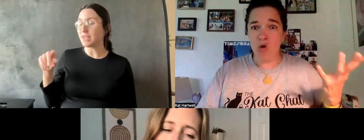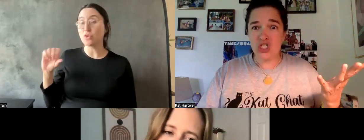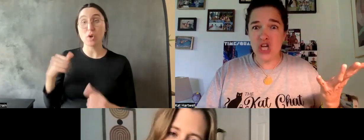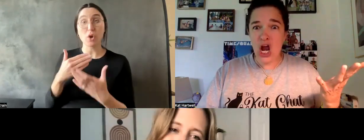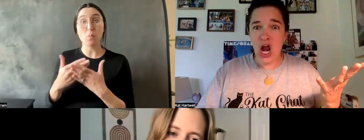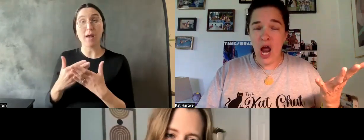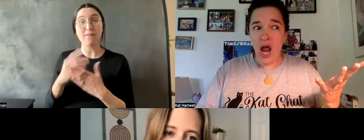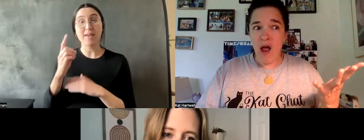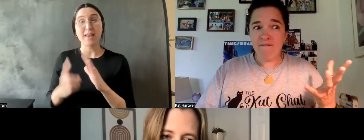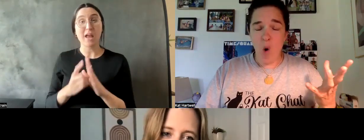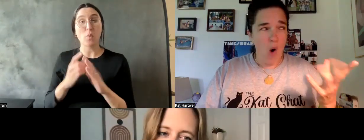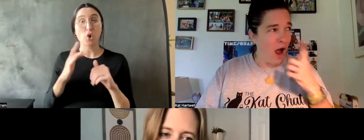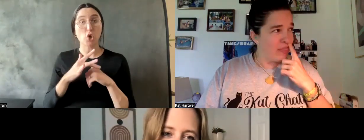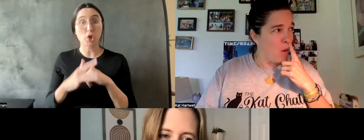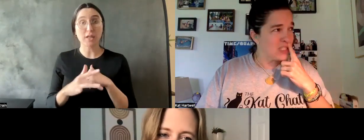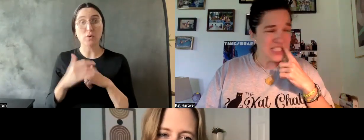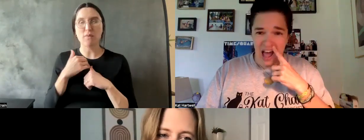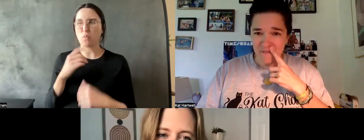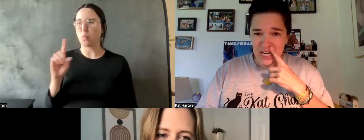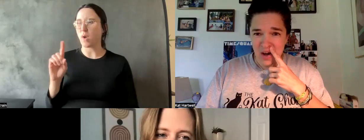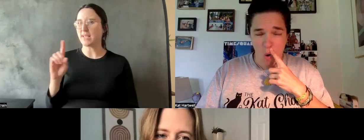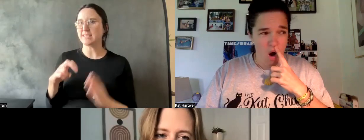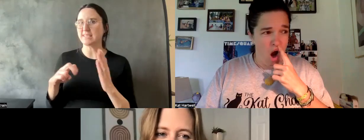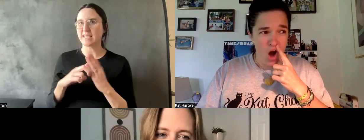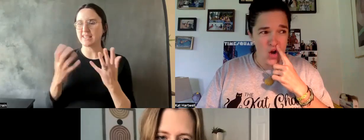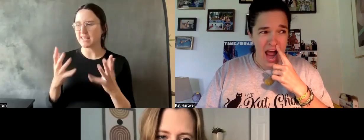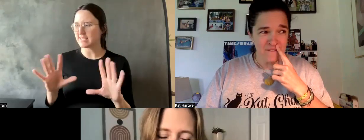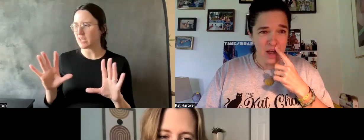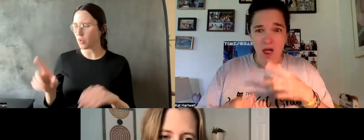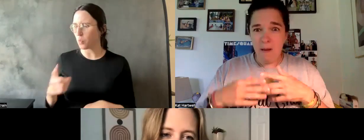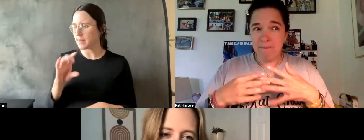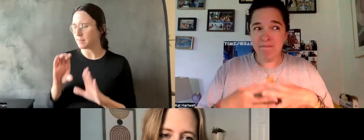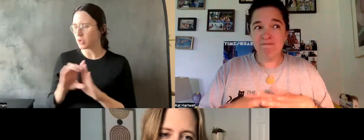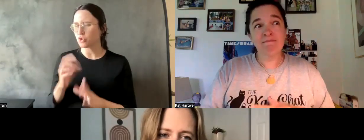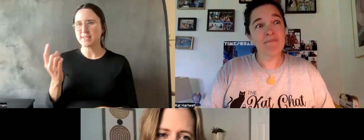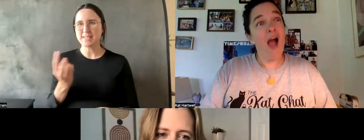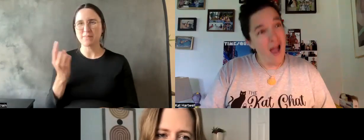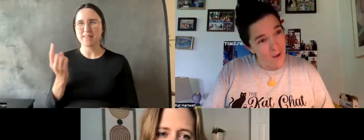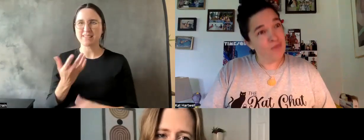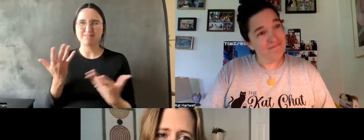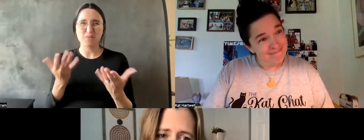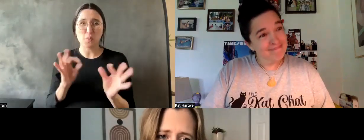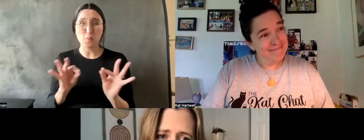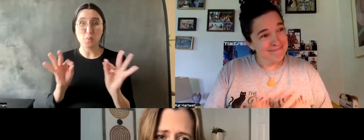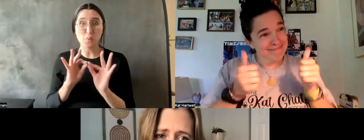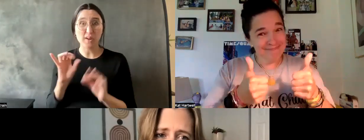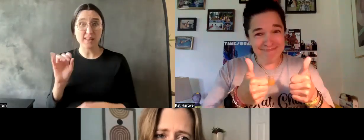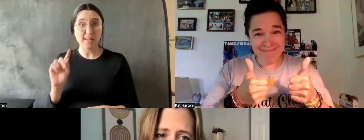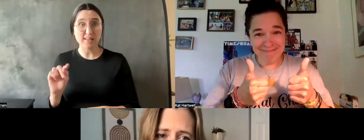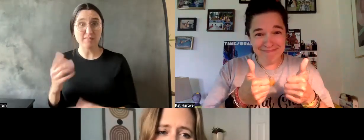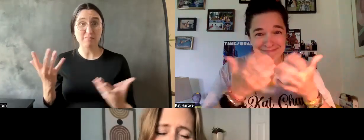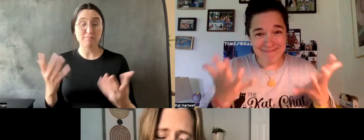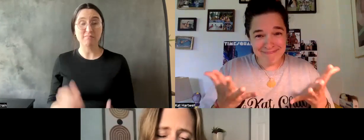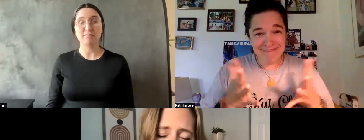one voucher for Yeah. to go with a selfie or autograph. Oh,